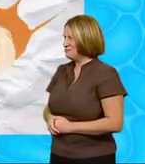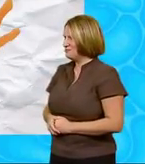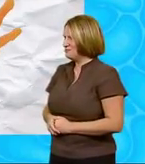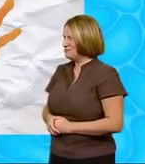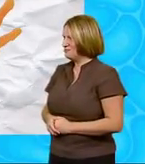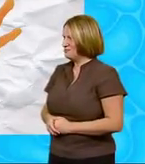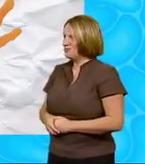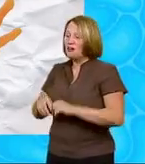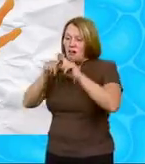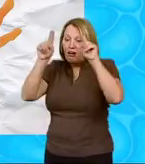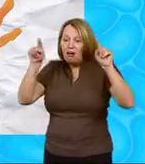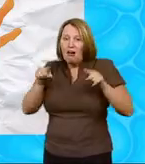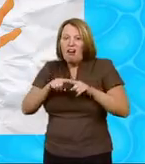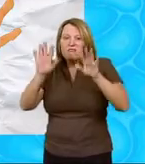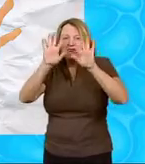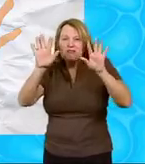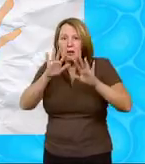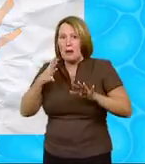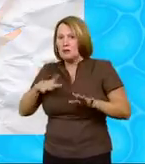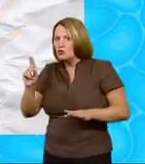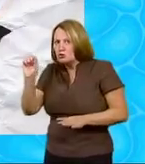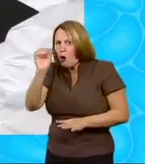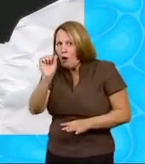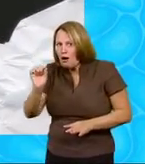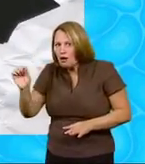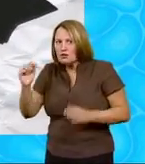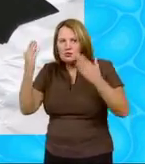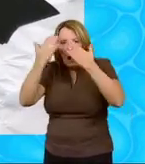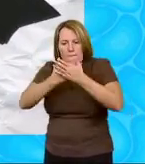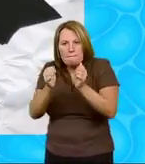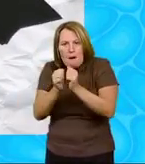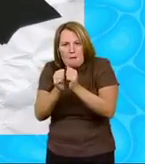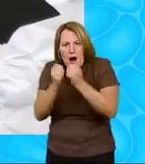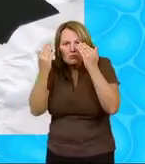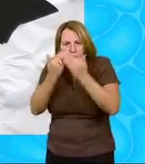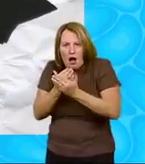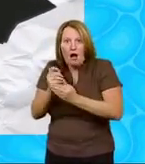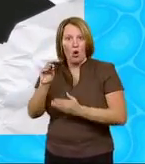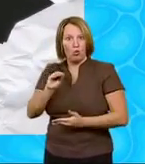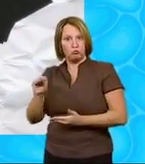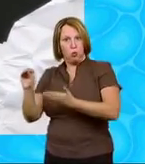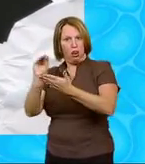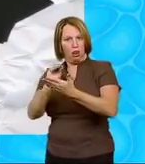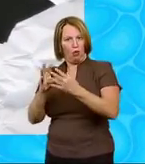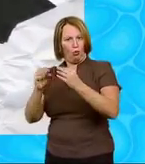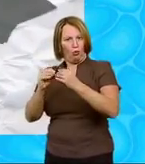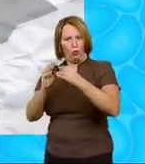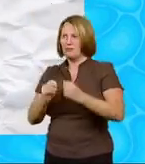chalky pictures, you'll need some chalk, some dark coloured paper, and some cotton wool.